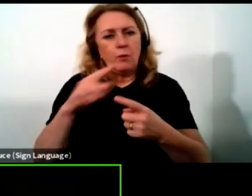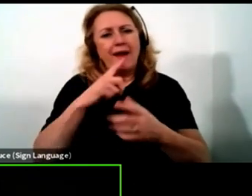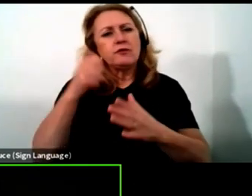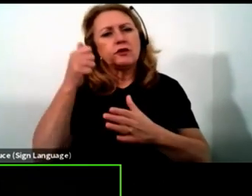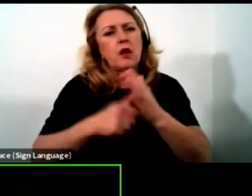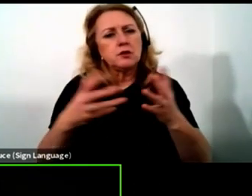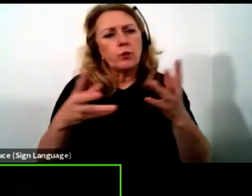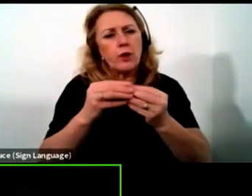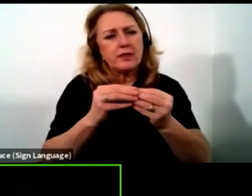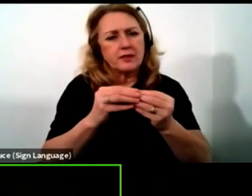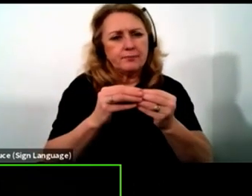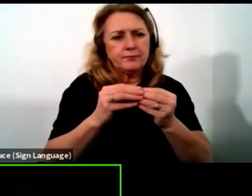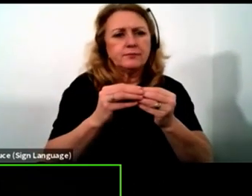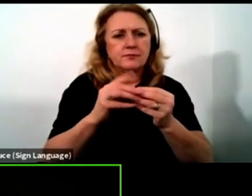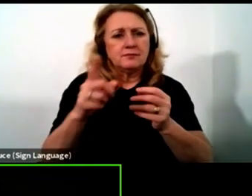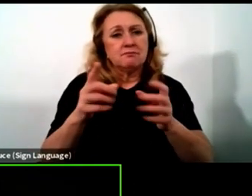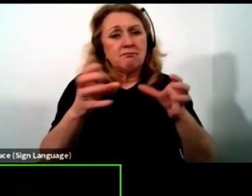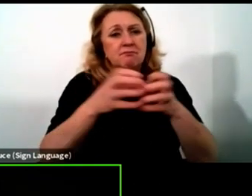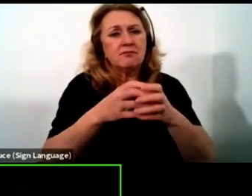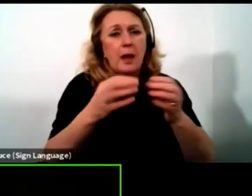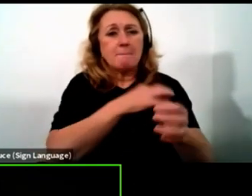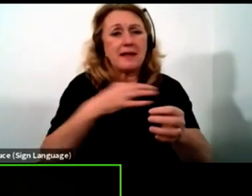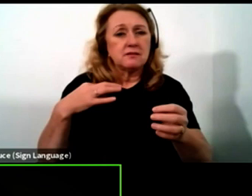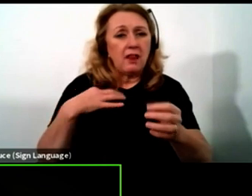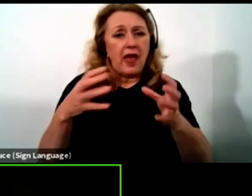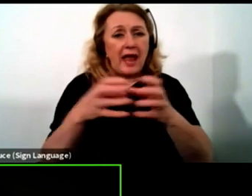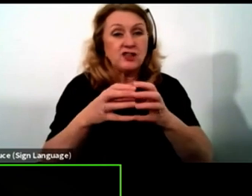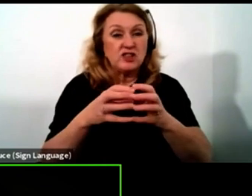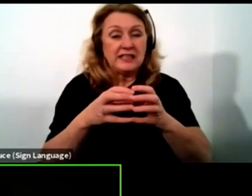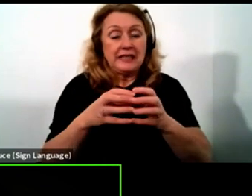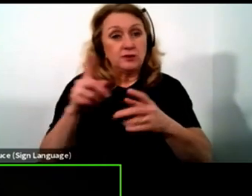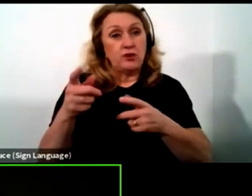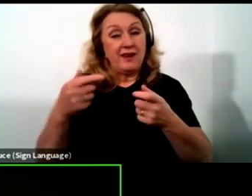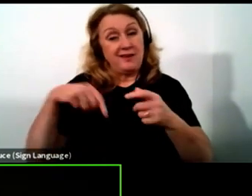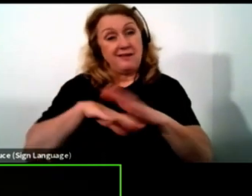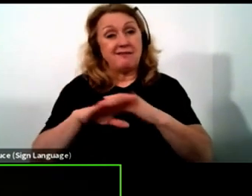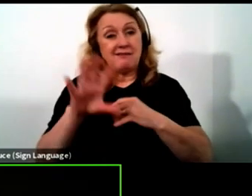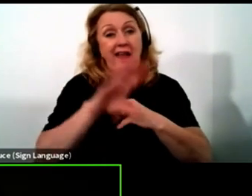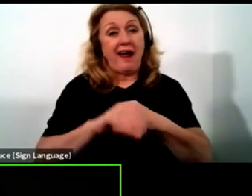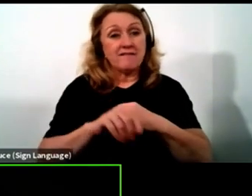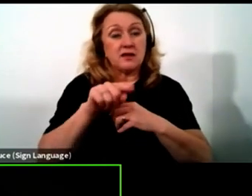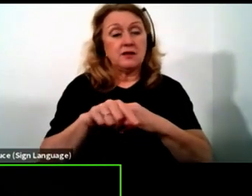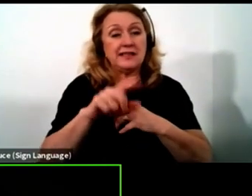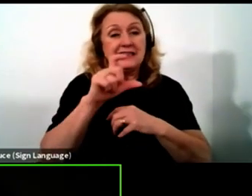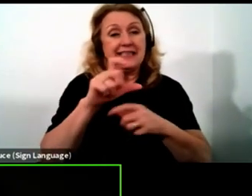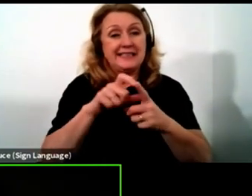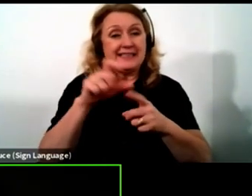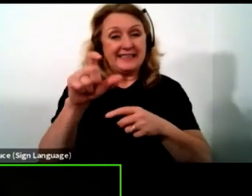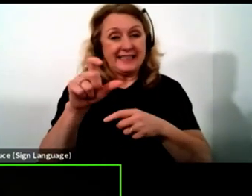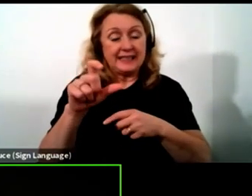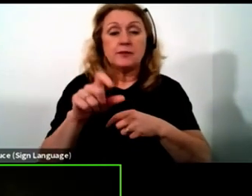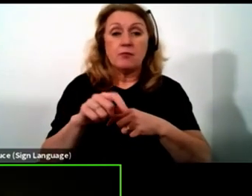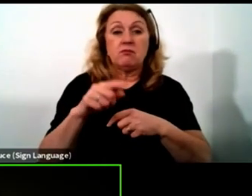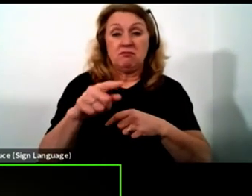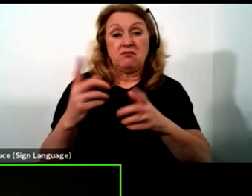with the agency, the medical agency, in Africa, we have the Africa CDC, which is working closely